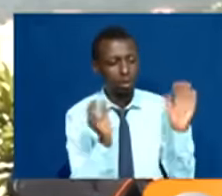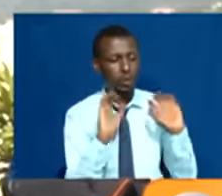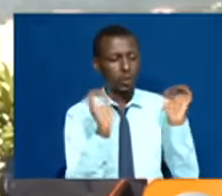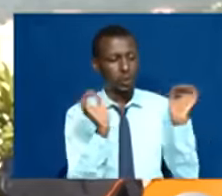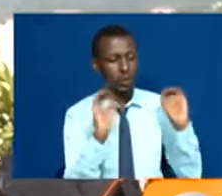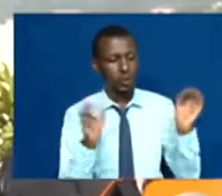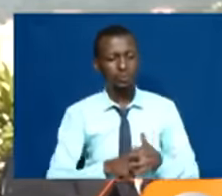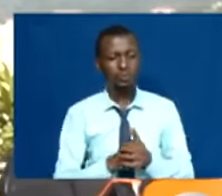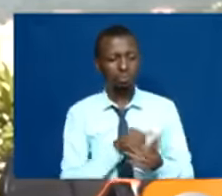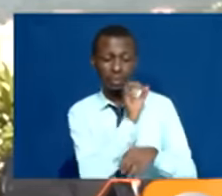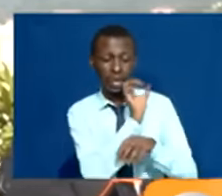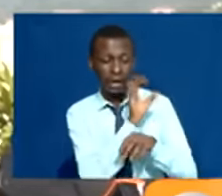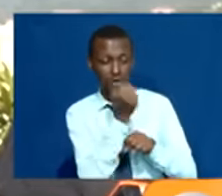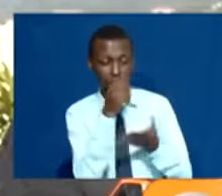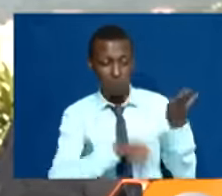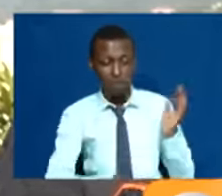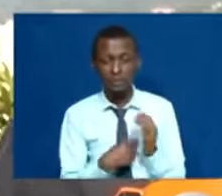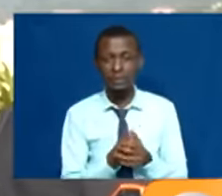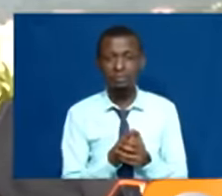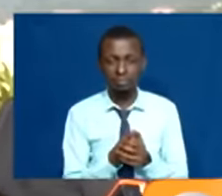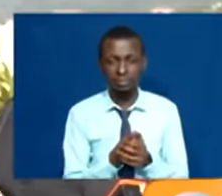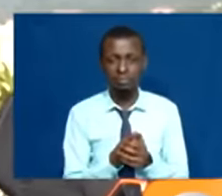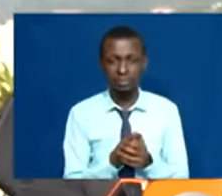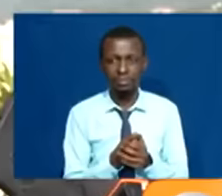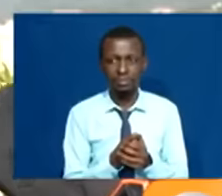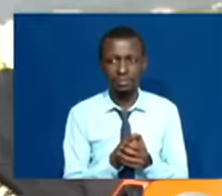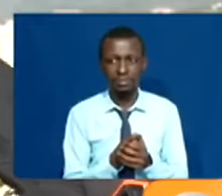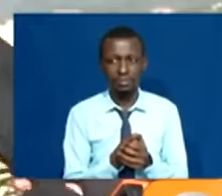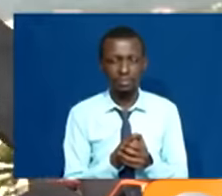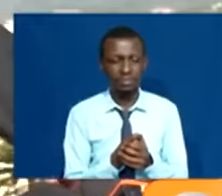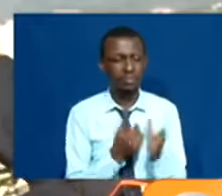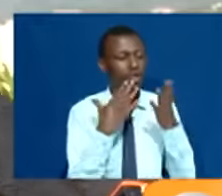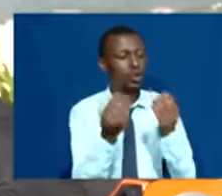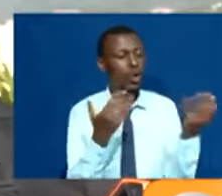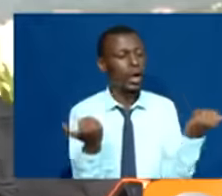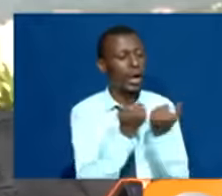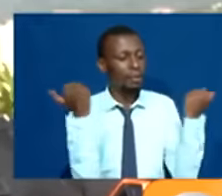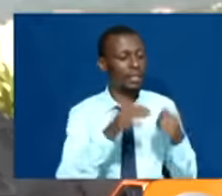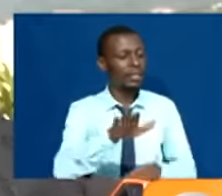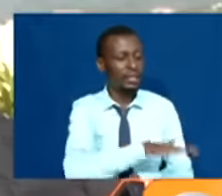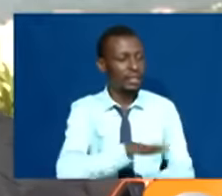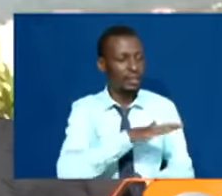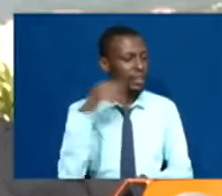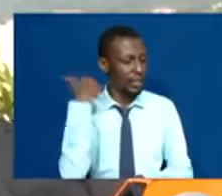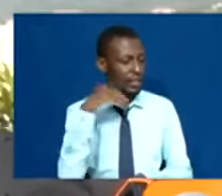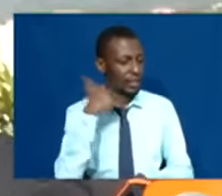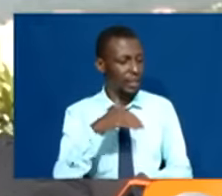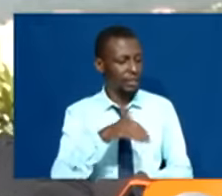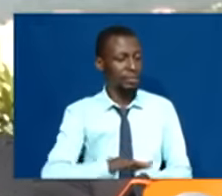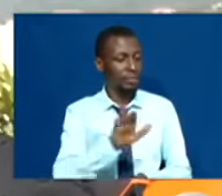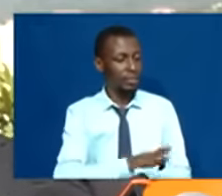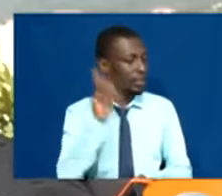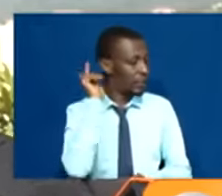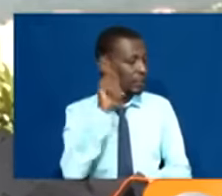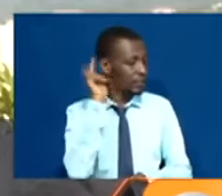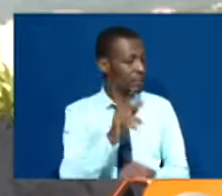And what I would advise you to do is to go to the crime scene where the crime was committed. That's in